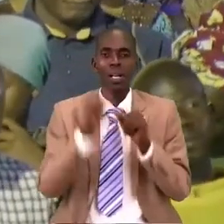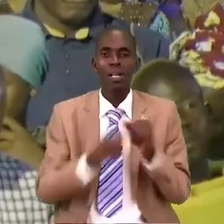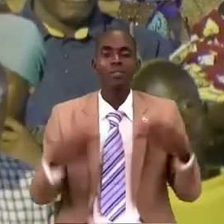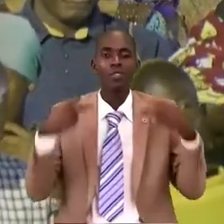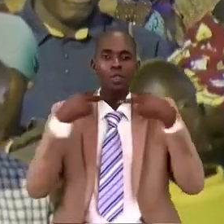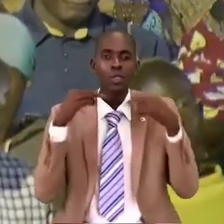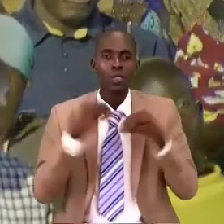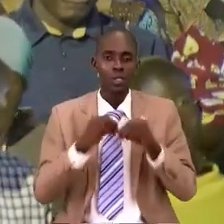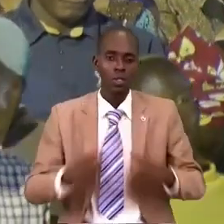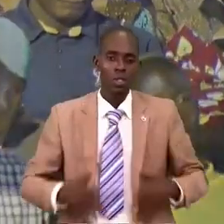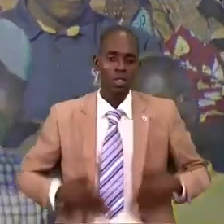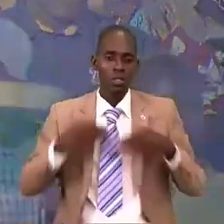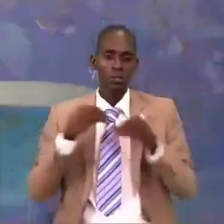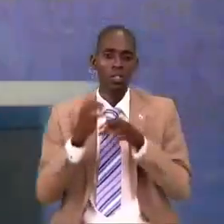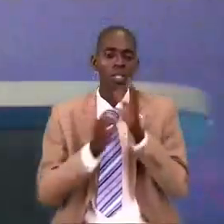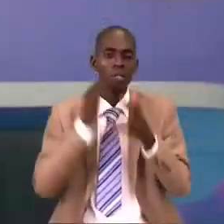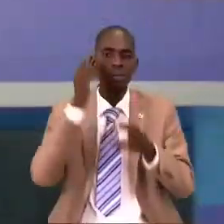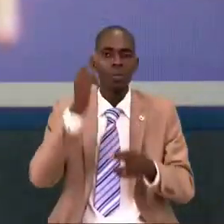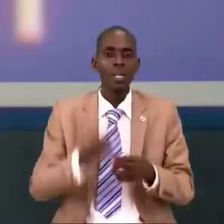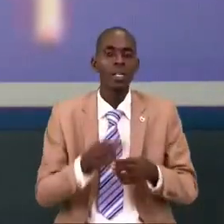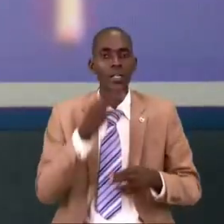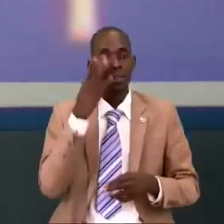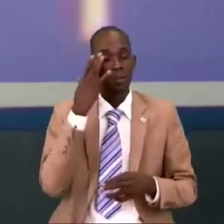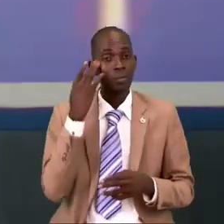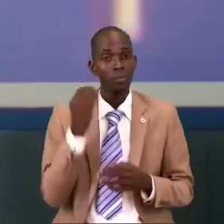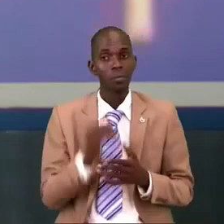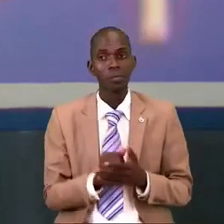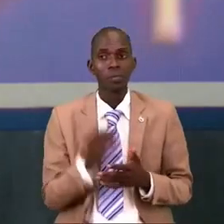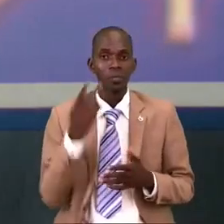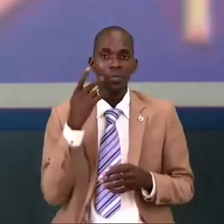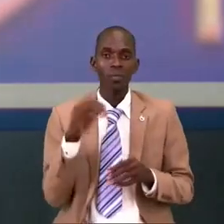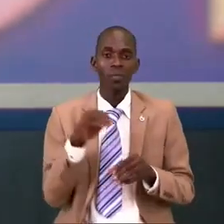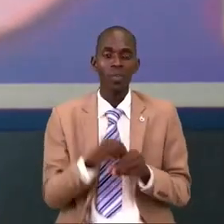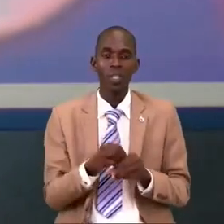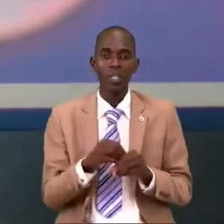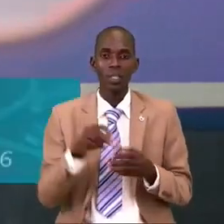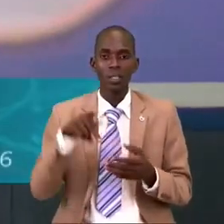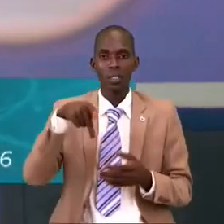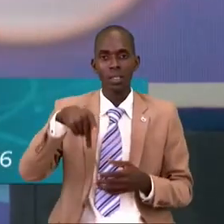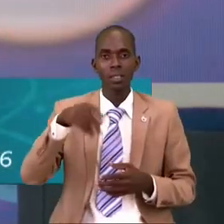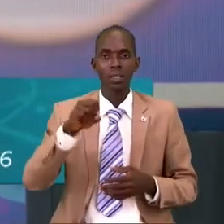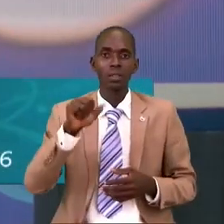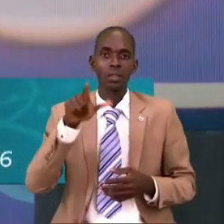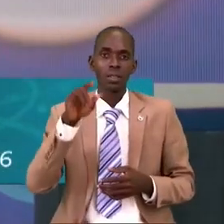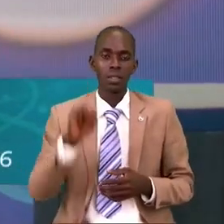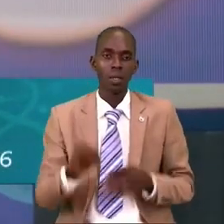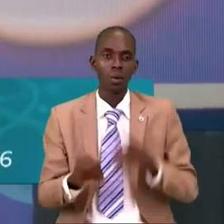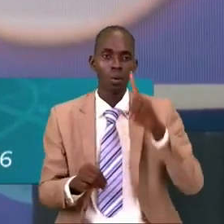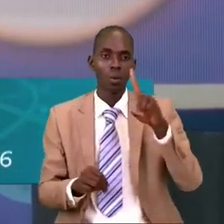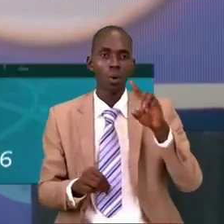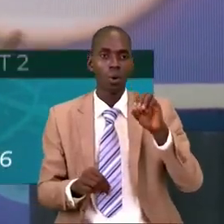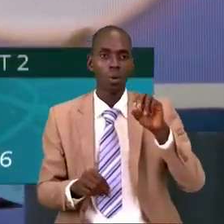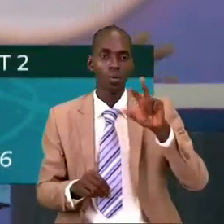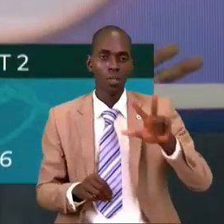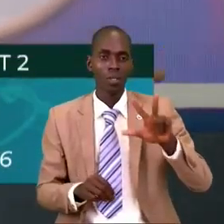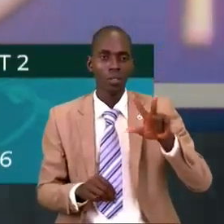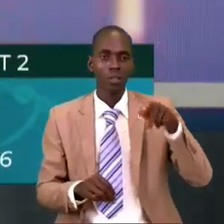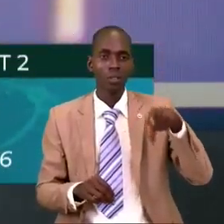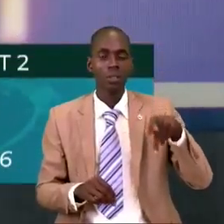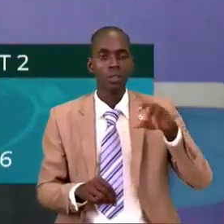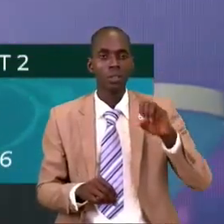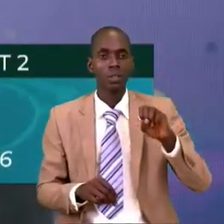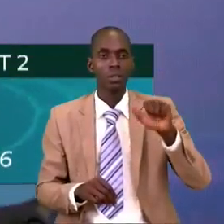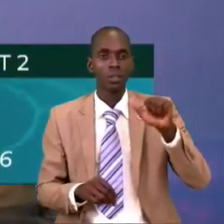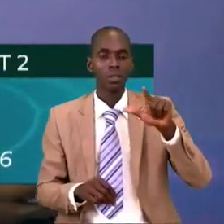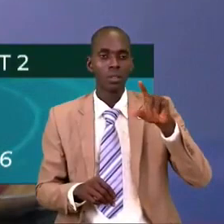Psalm 103. We're looking at recovery from frightful sicknesses through gracious,